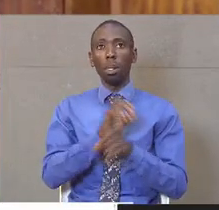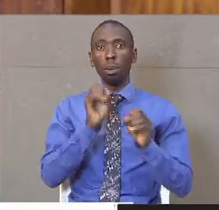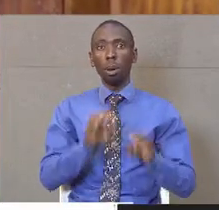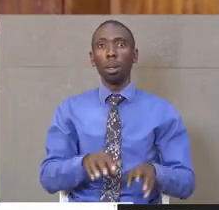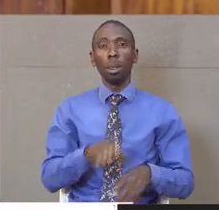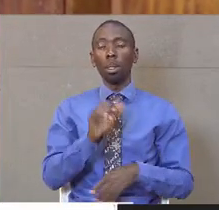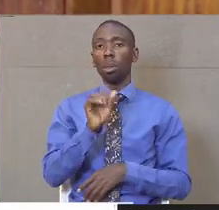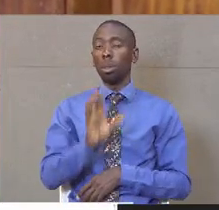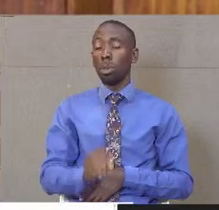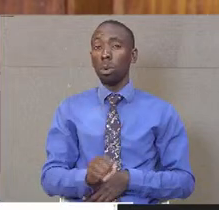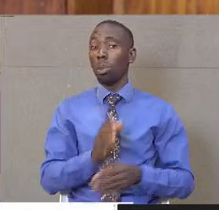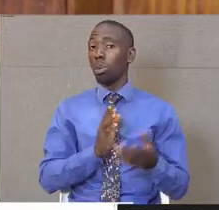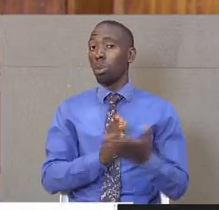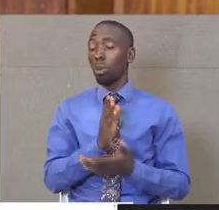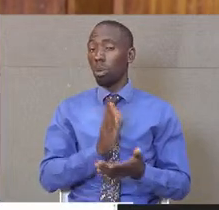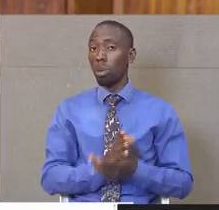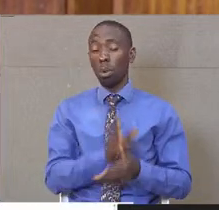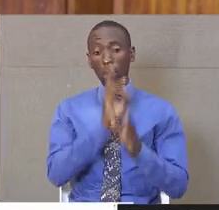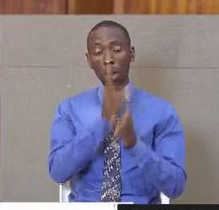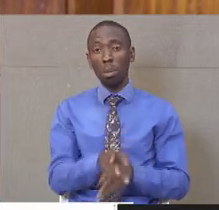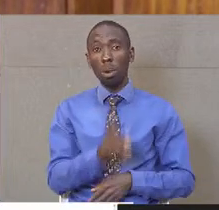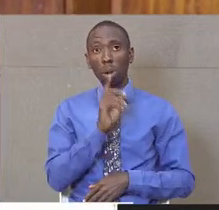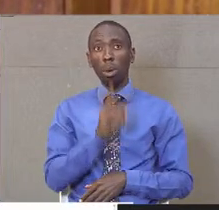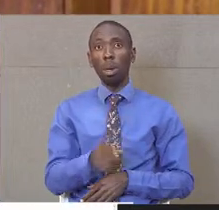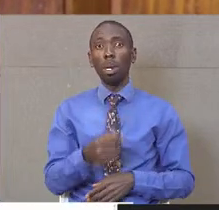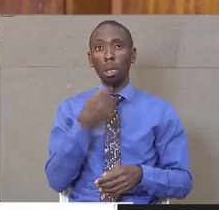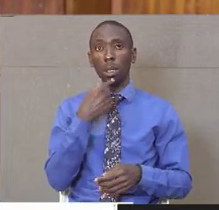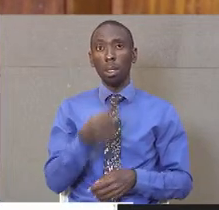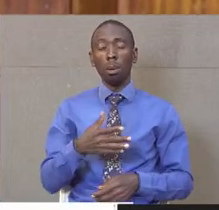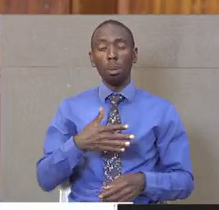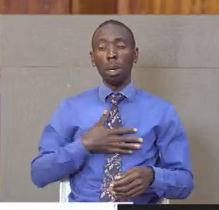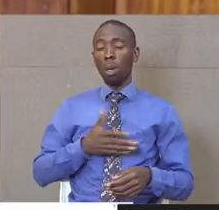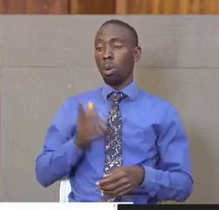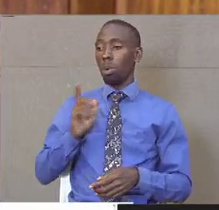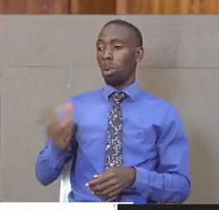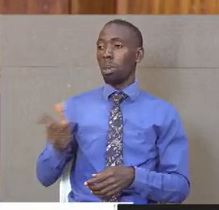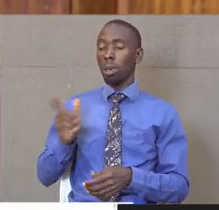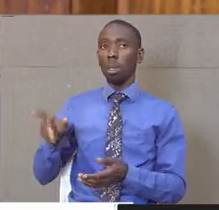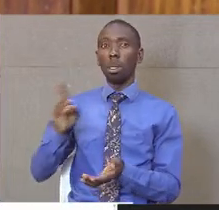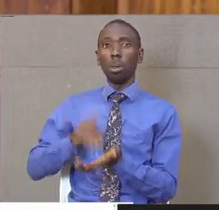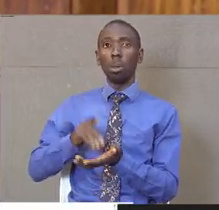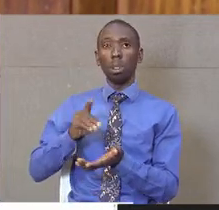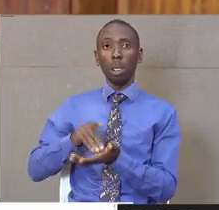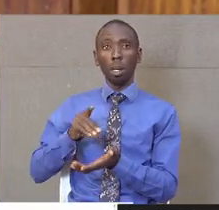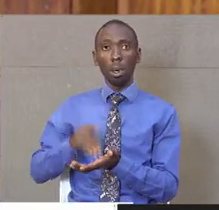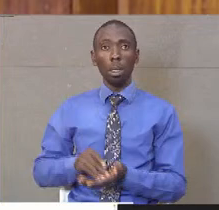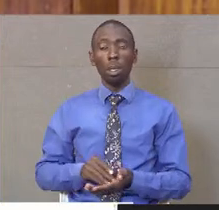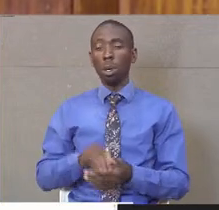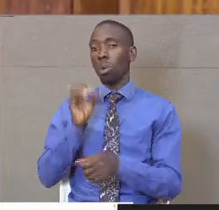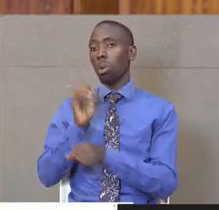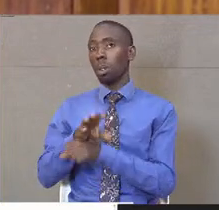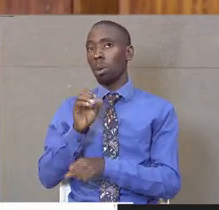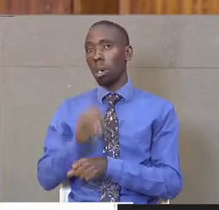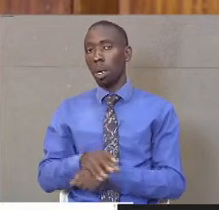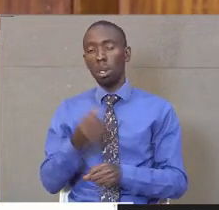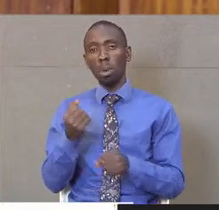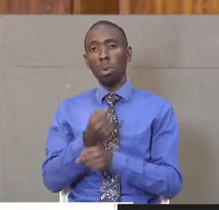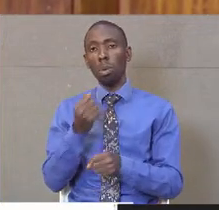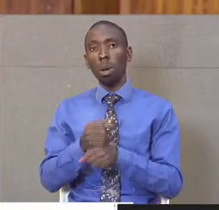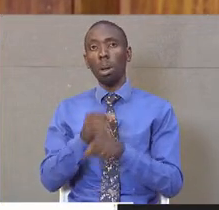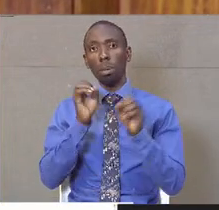in order to state that my colleagues, the doctors, the consultants, are not doing their